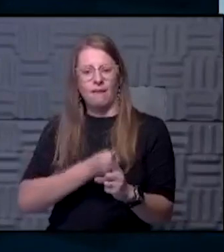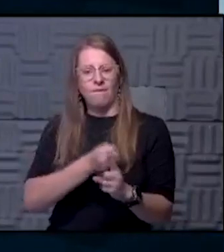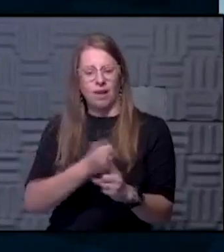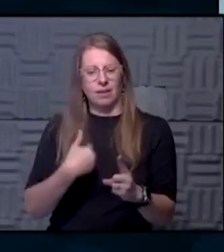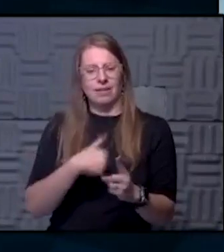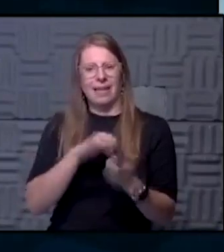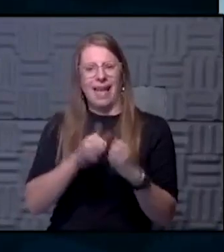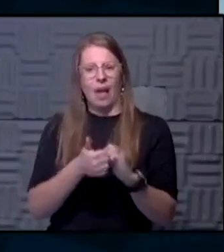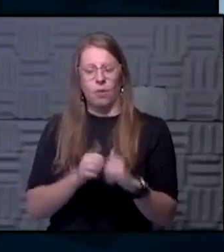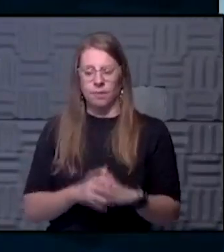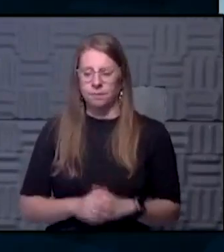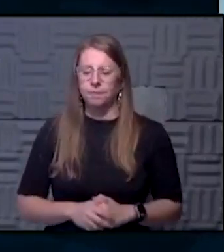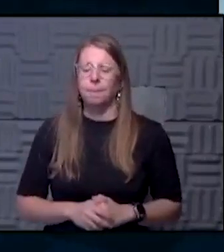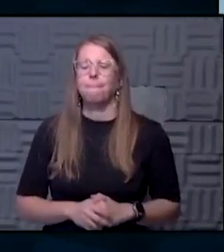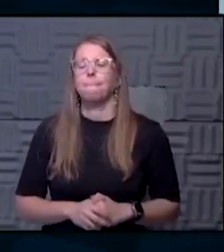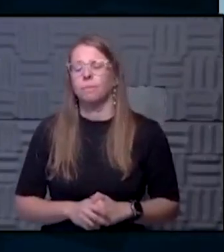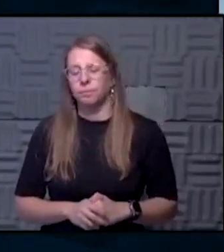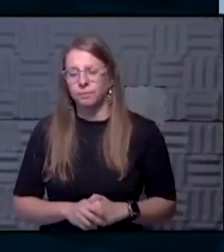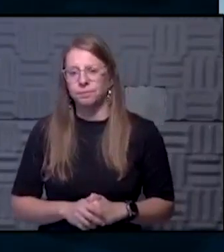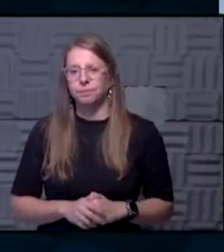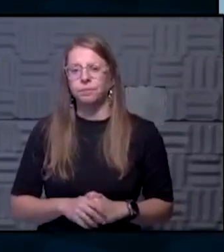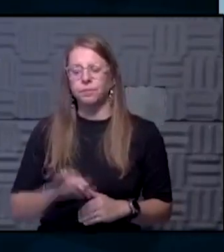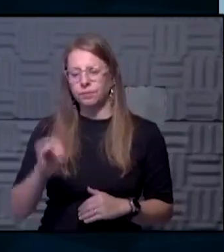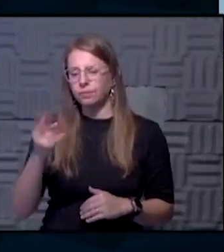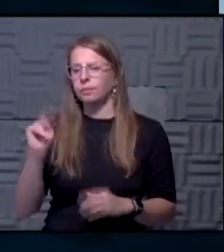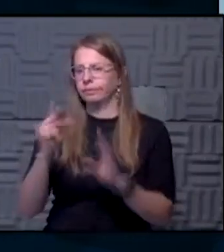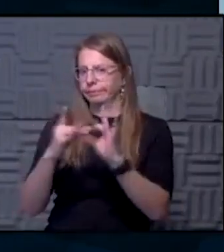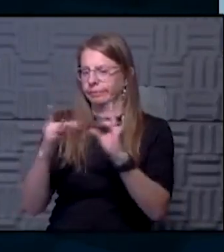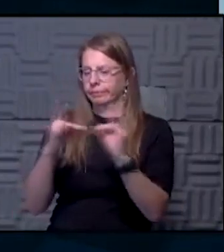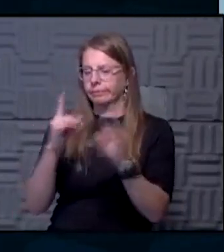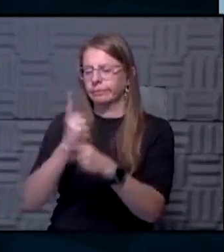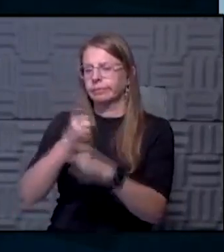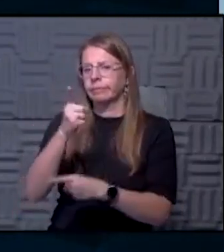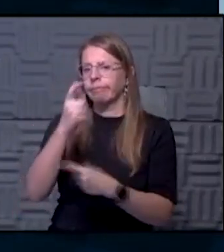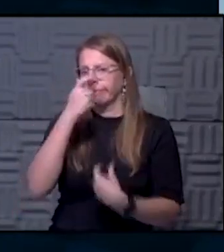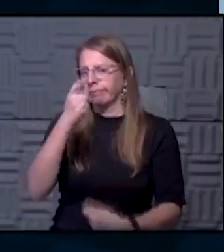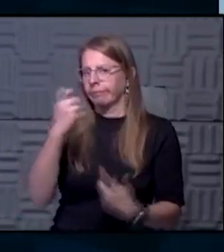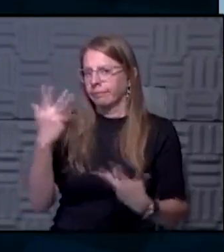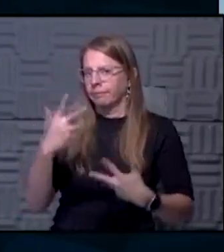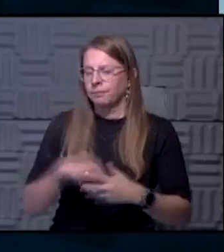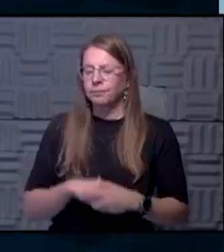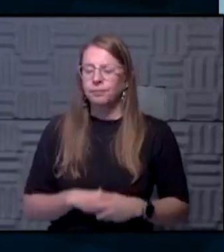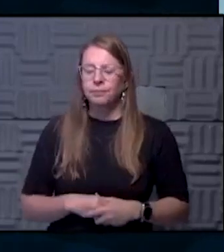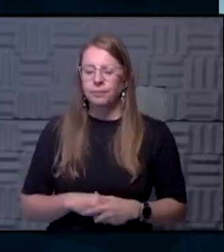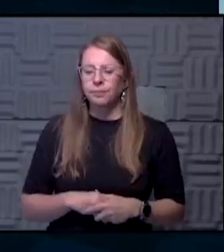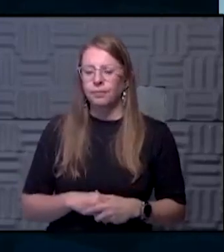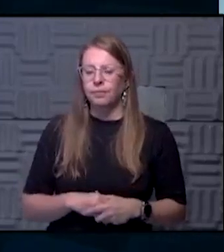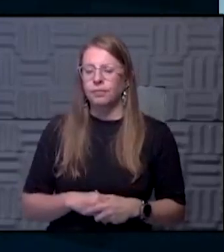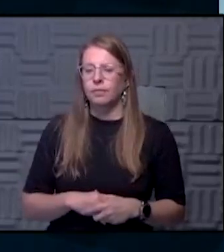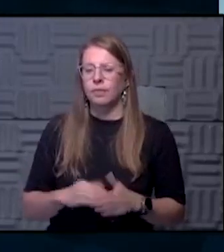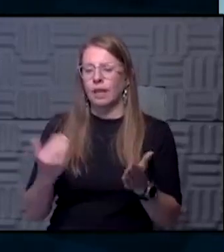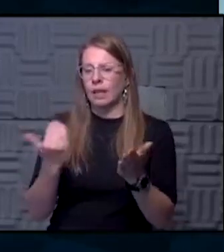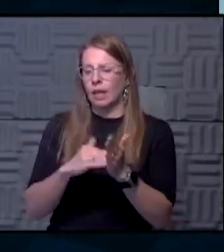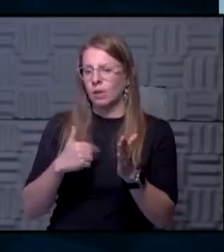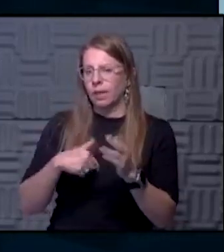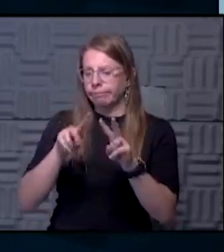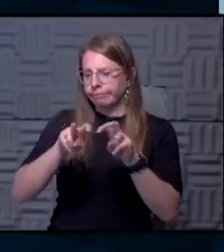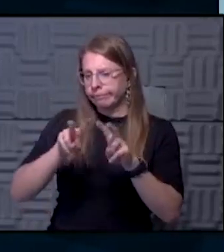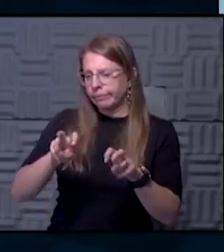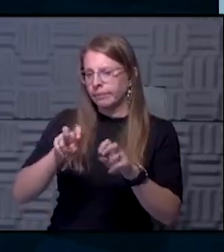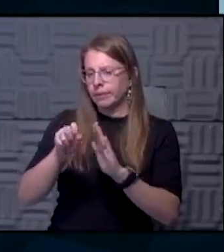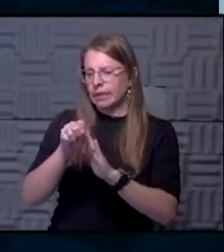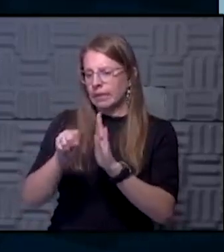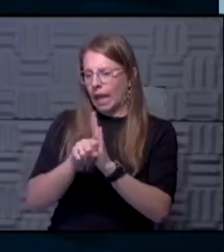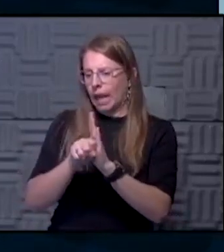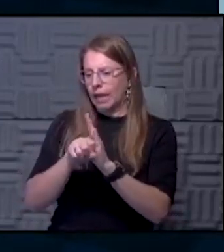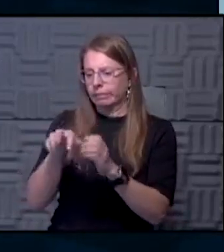Yeah, so she's absolutely correct. What's interesting is, again, we always look at it not only within the state,